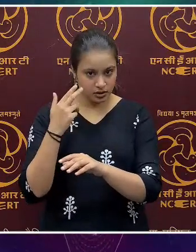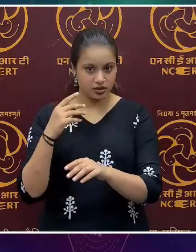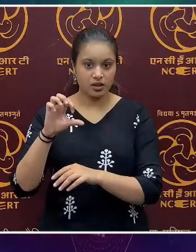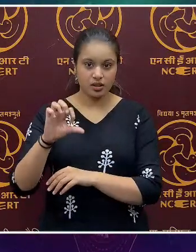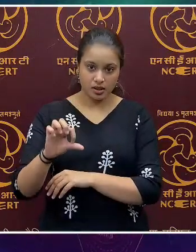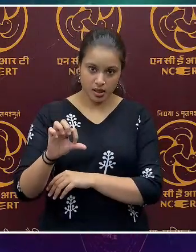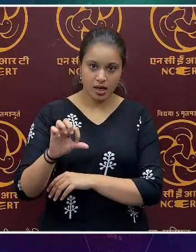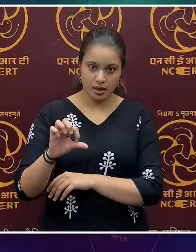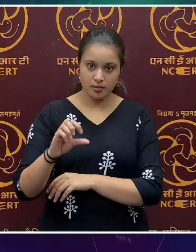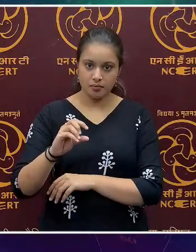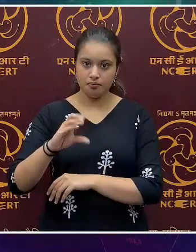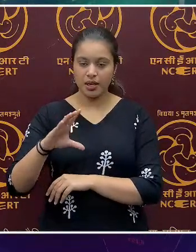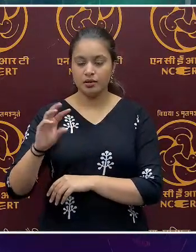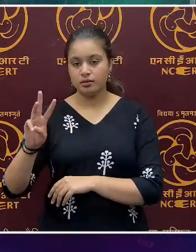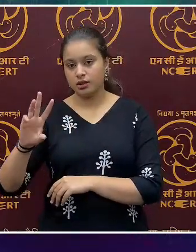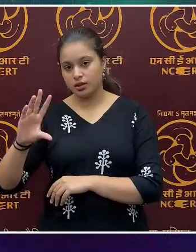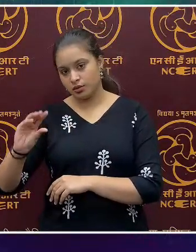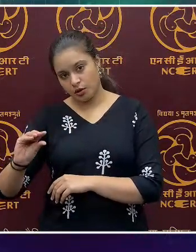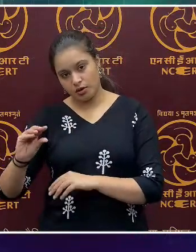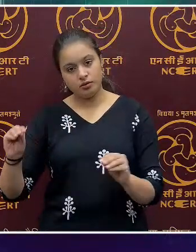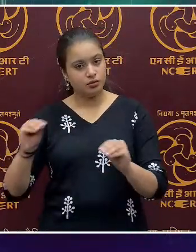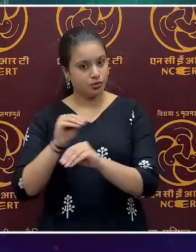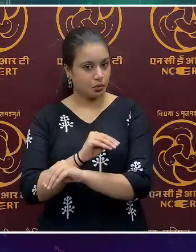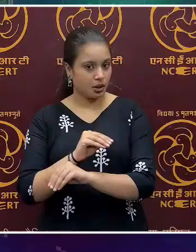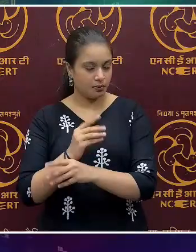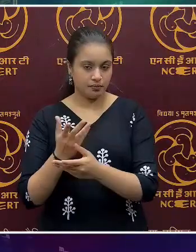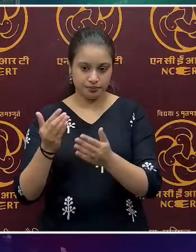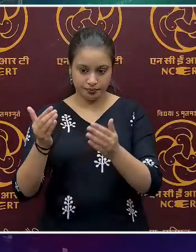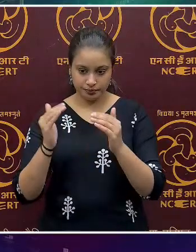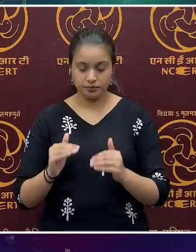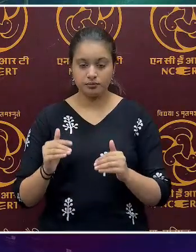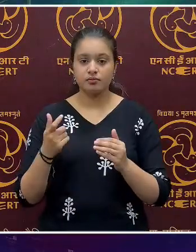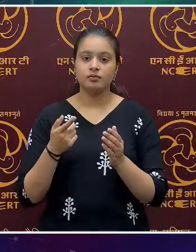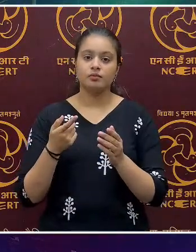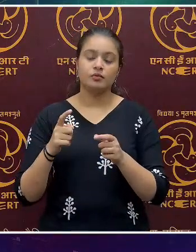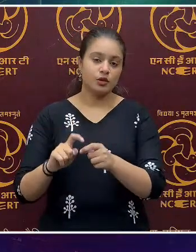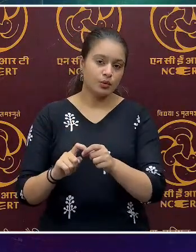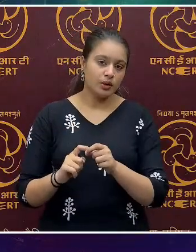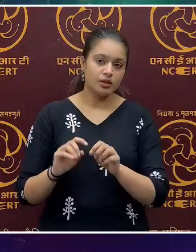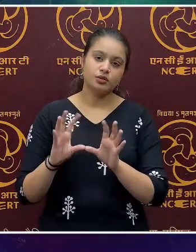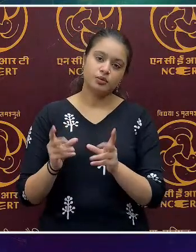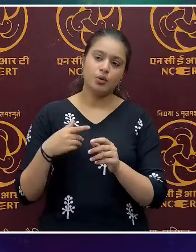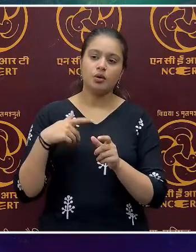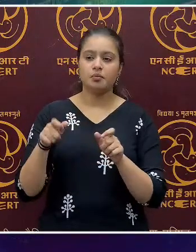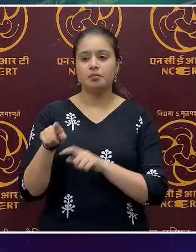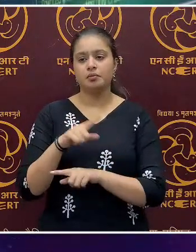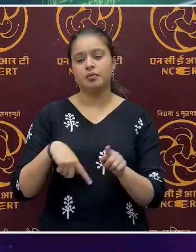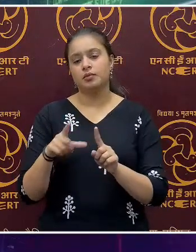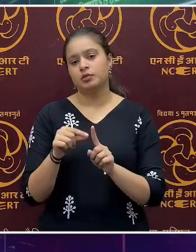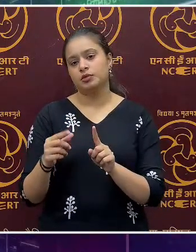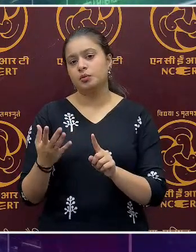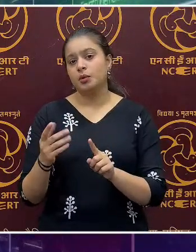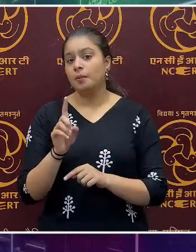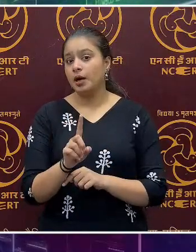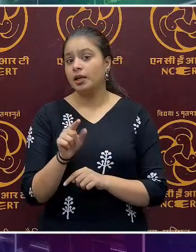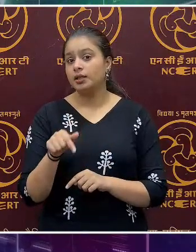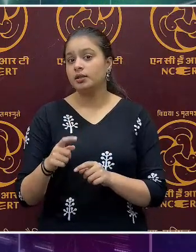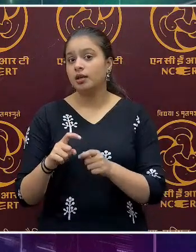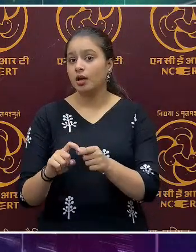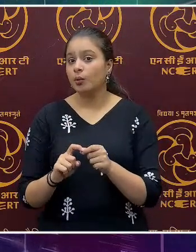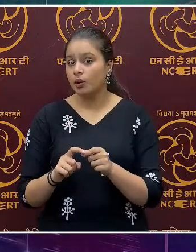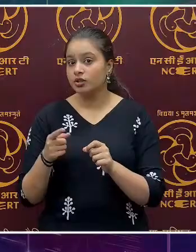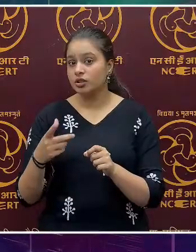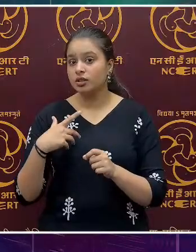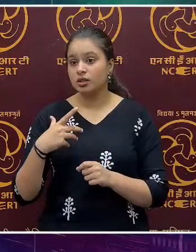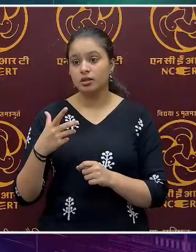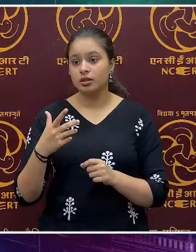greater than 3. So these are the questions that user will get, but this question is not from